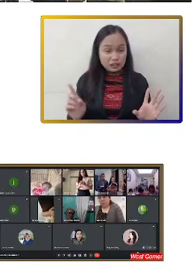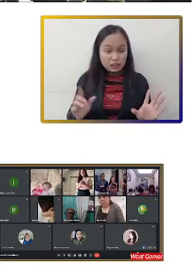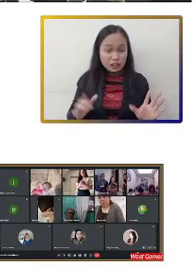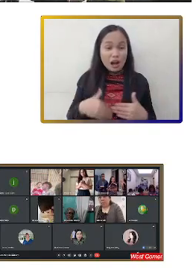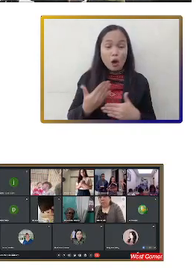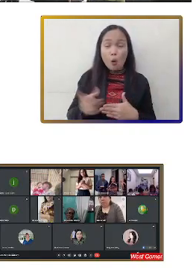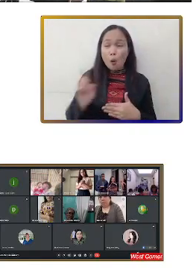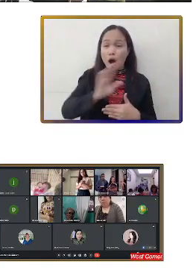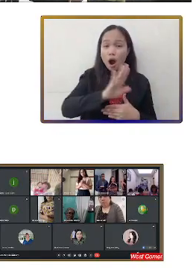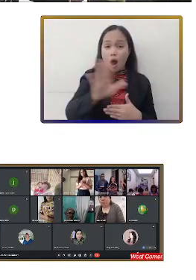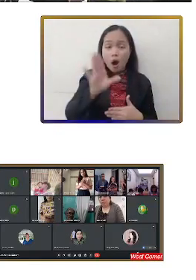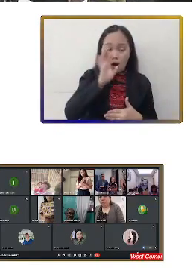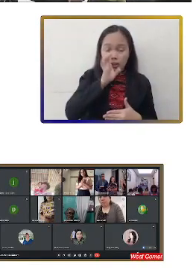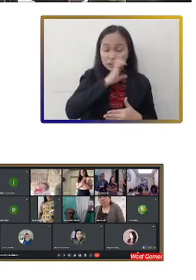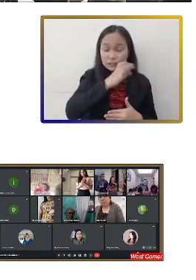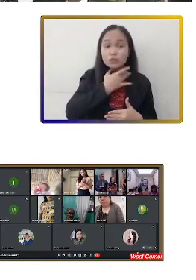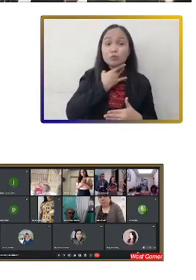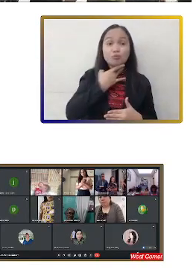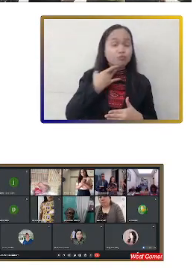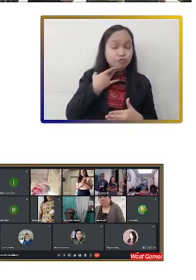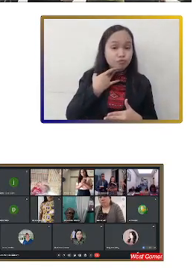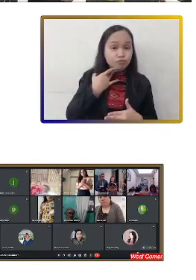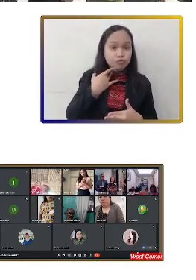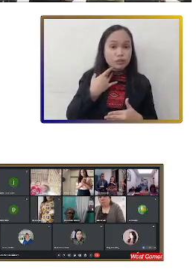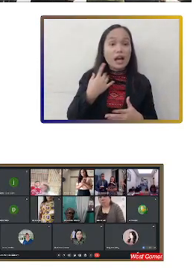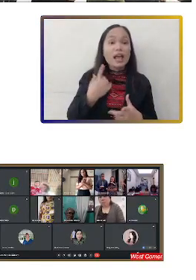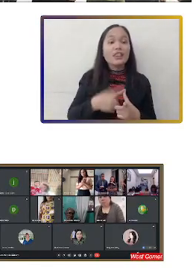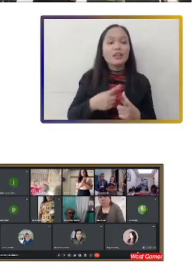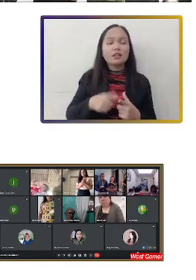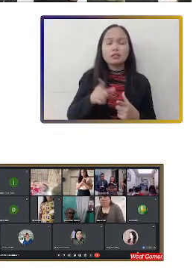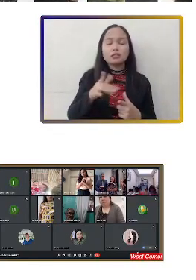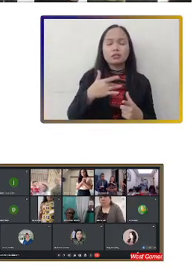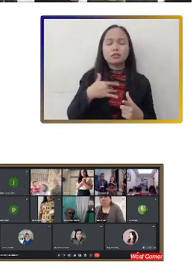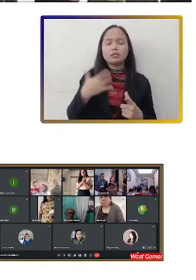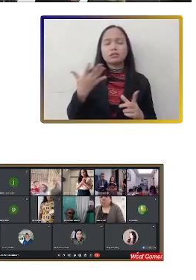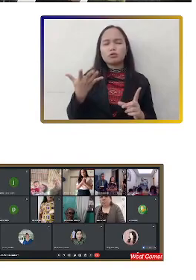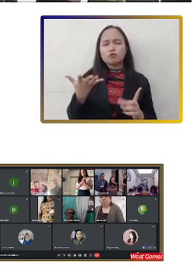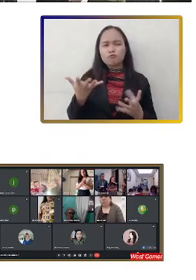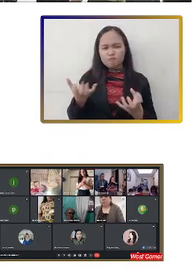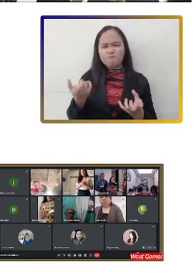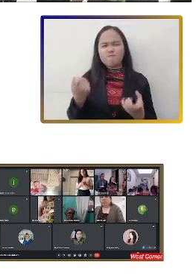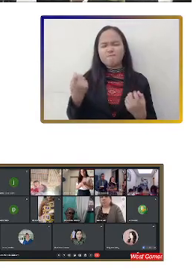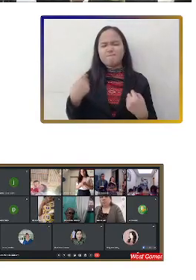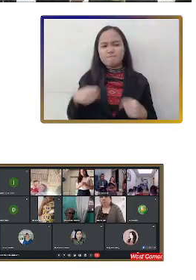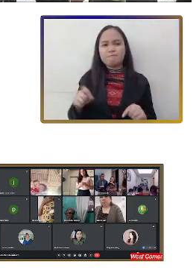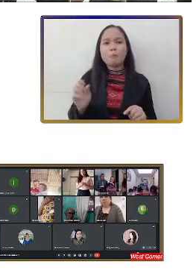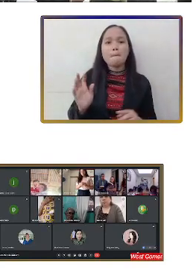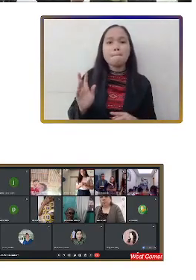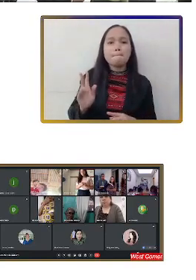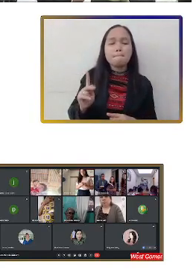eyes lust, you will make pride of it.